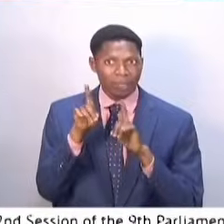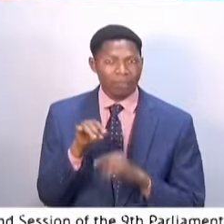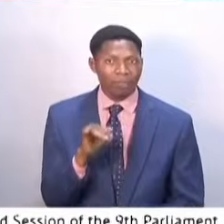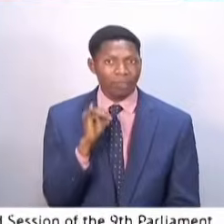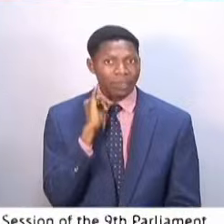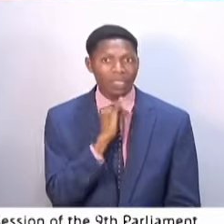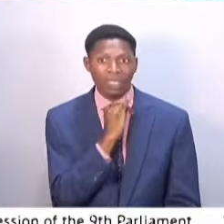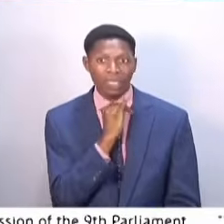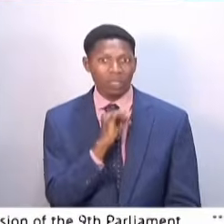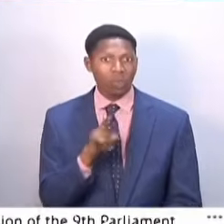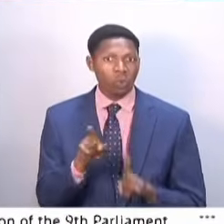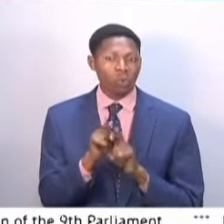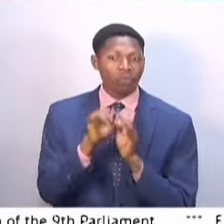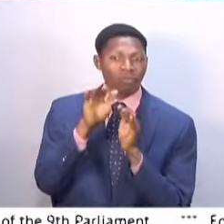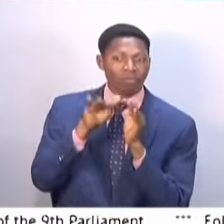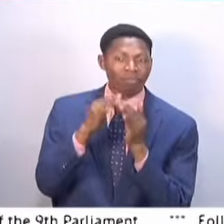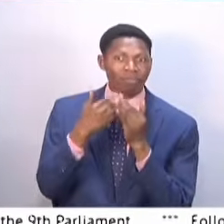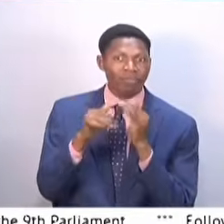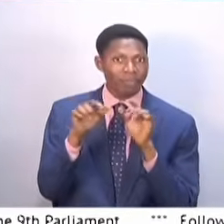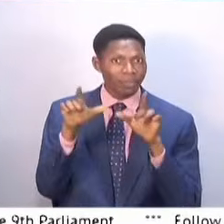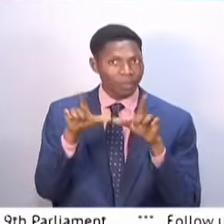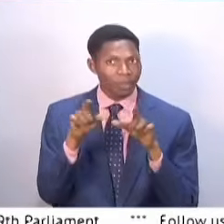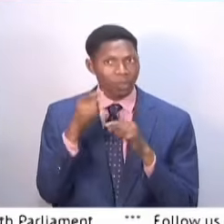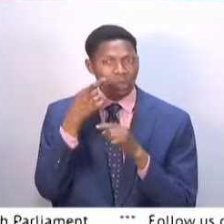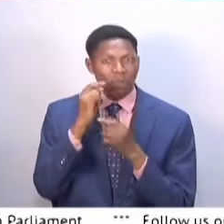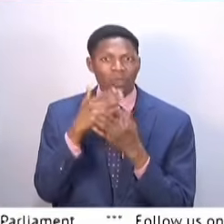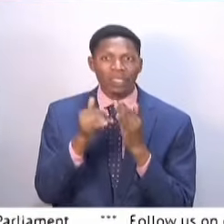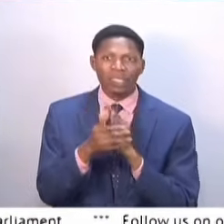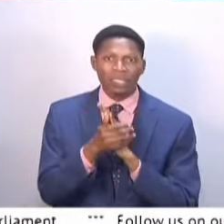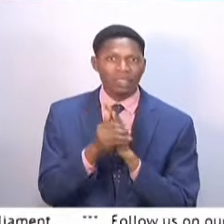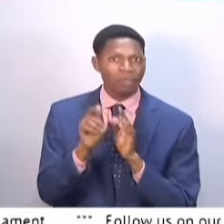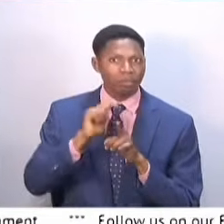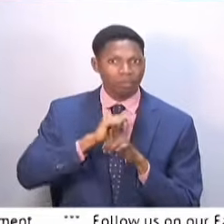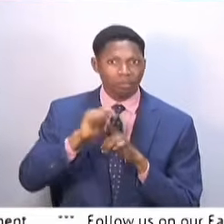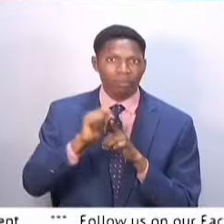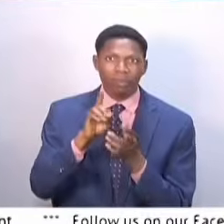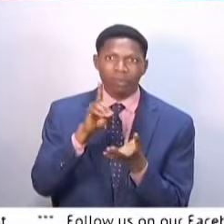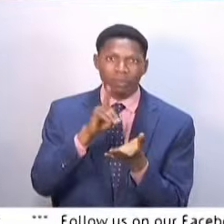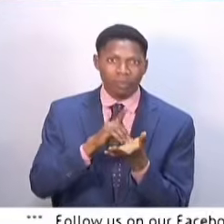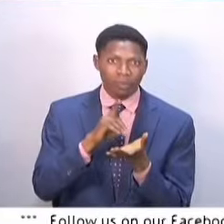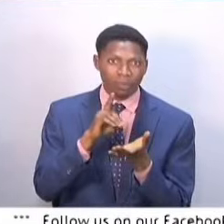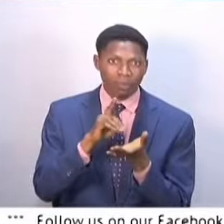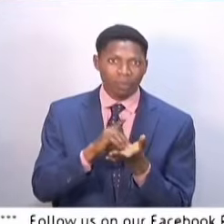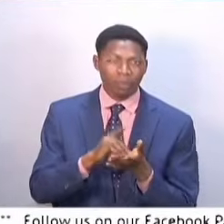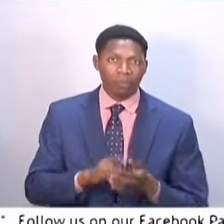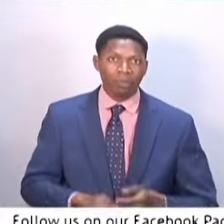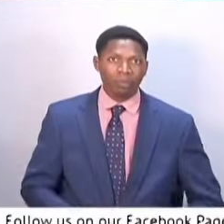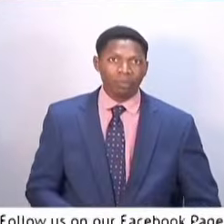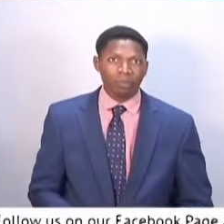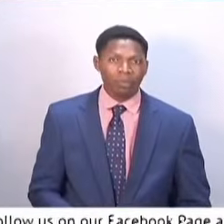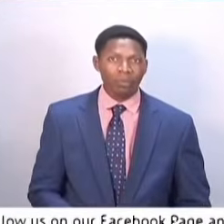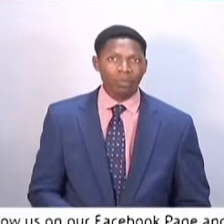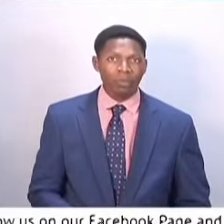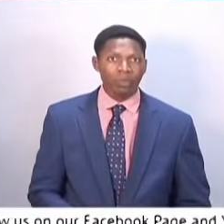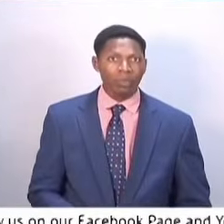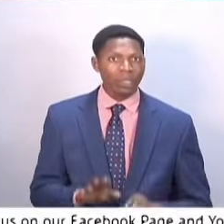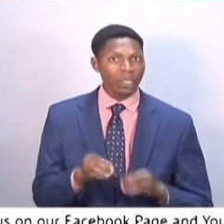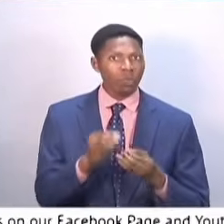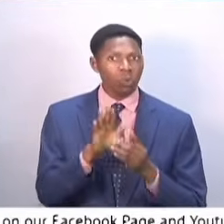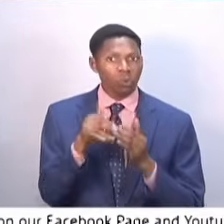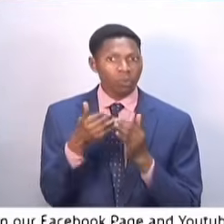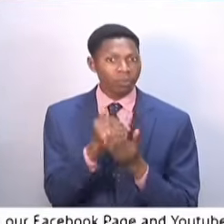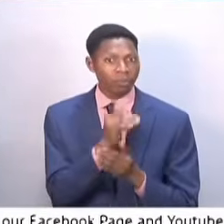introduced exam waivers for experienced foreign trained doctors, provided they undergo structural